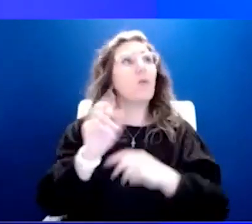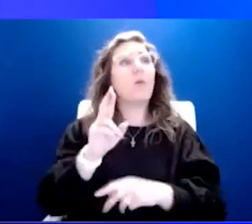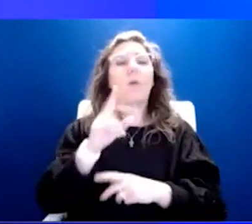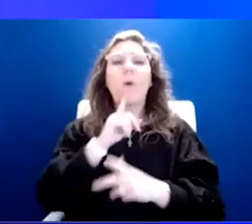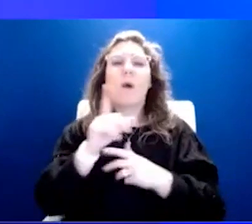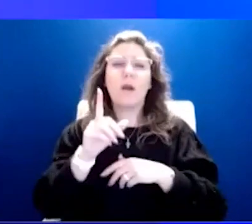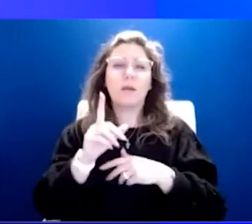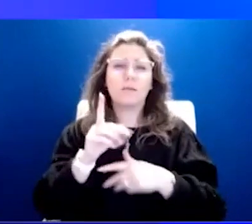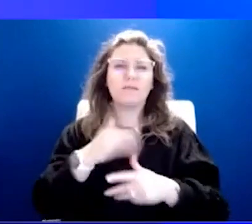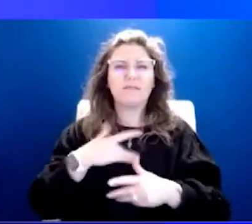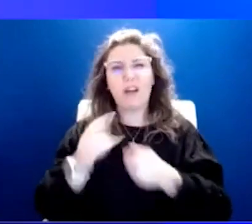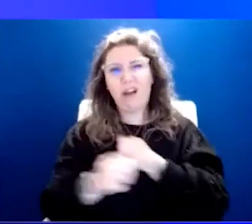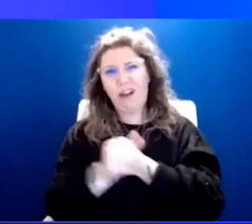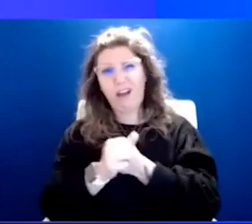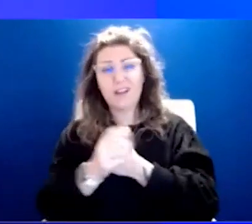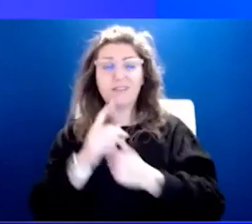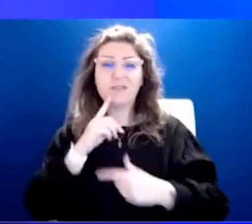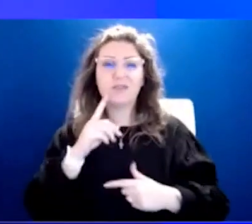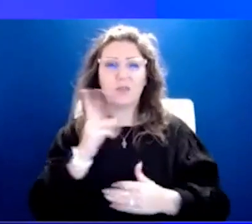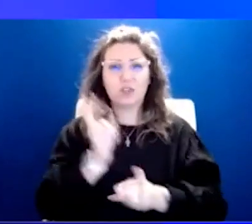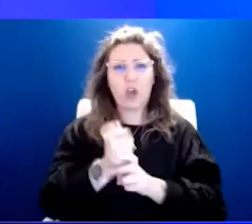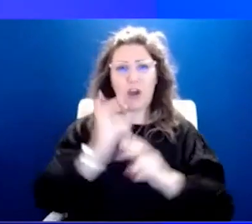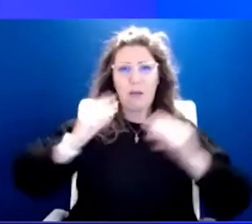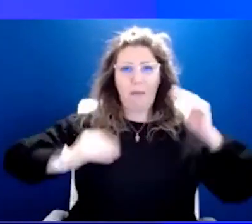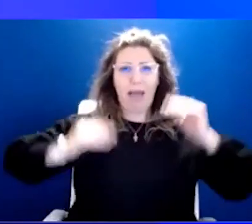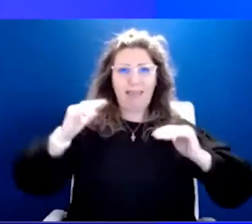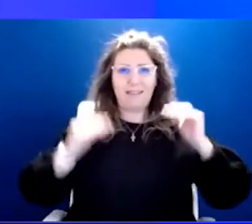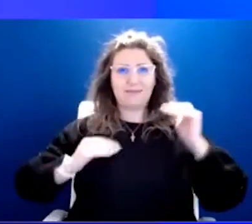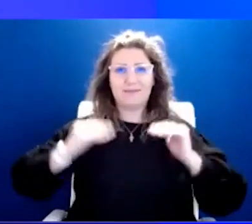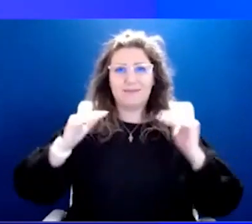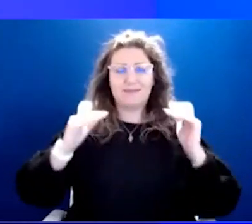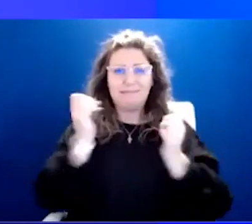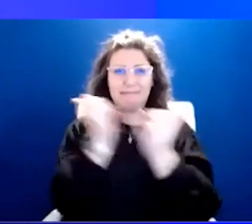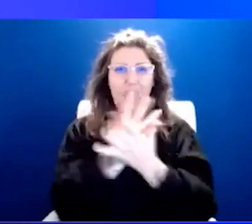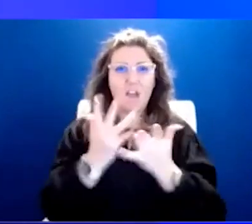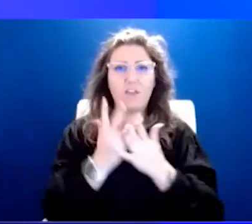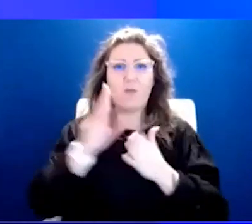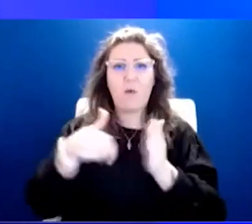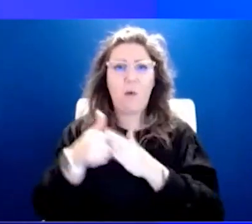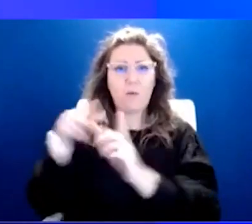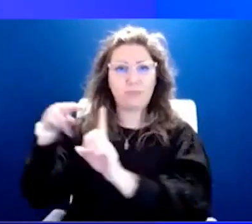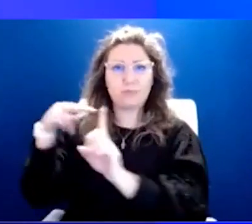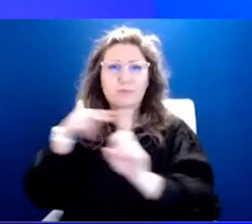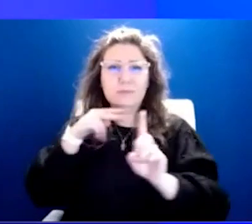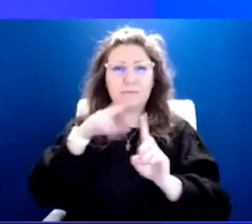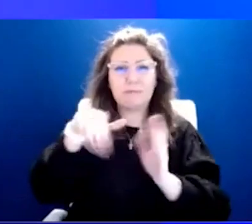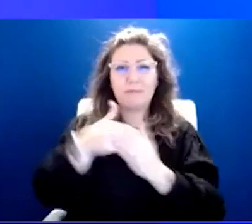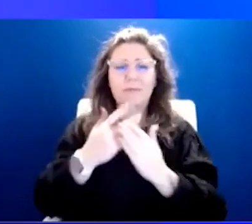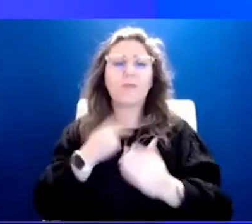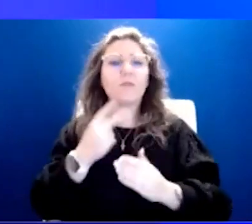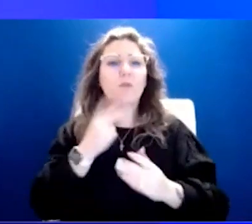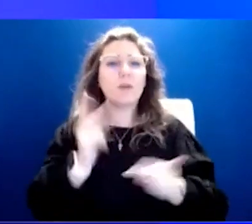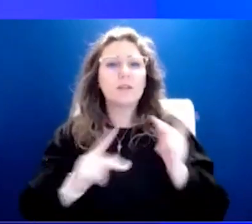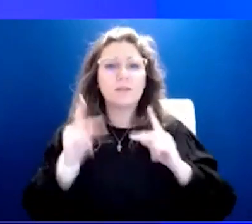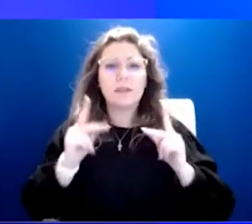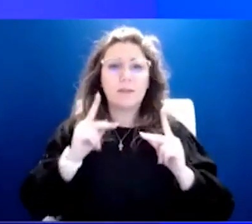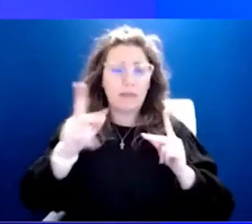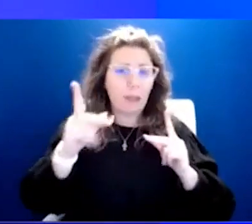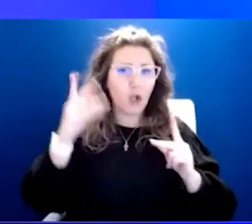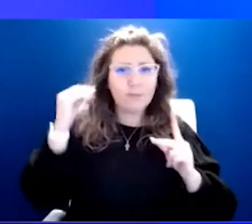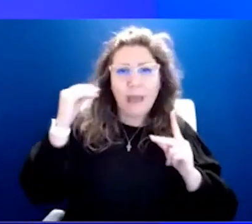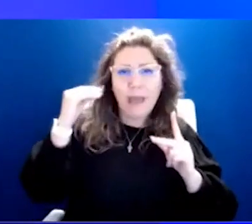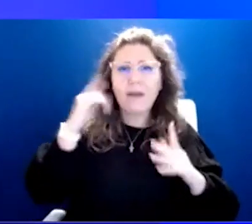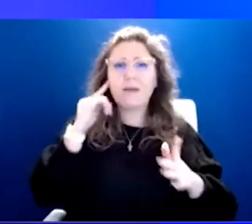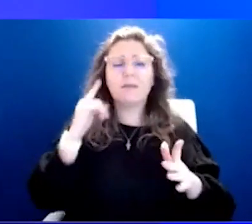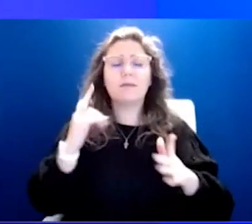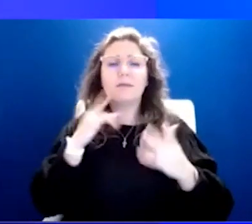so it's hard for them to balance all of those things. And, you know, the voices of the people that are in their ear. Remember that now we're in a